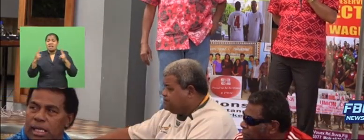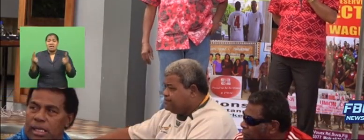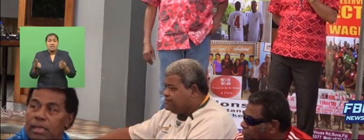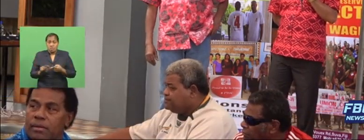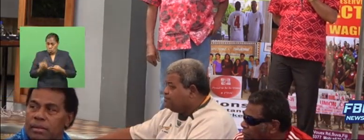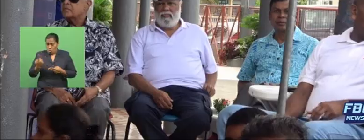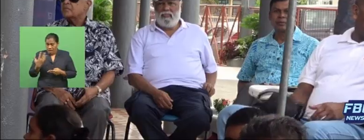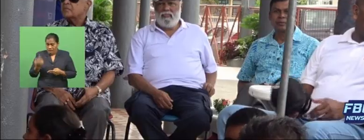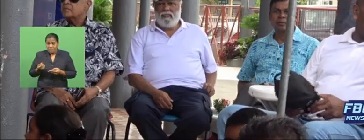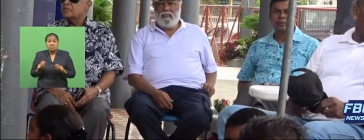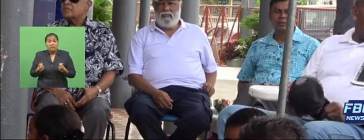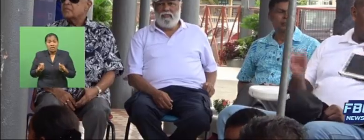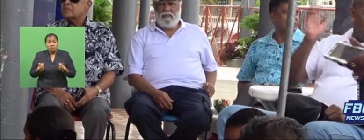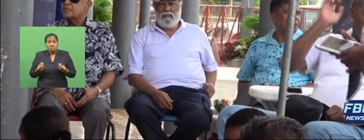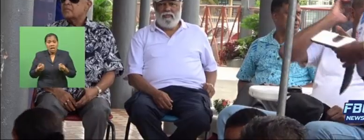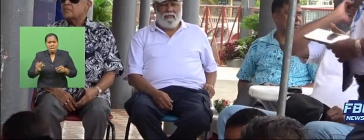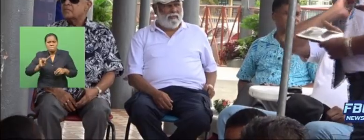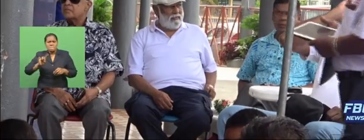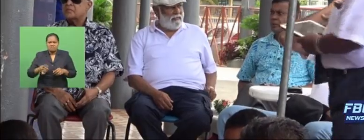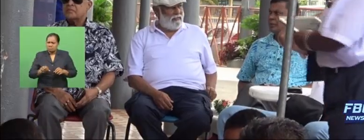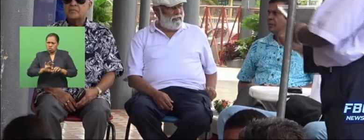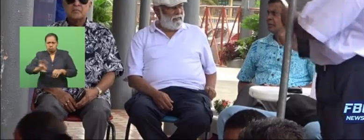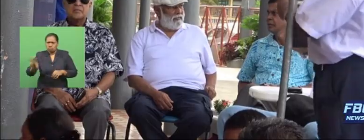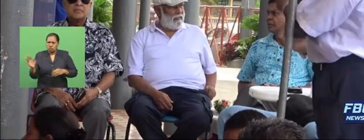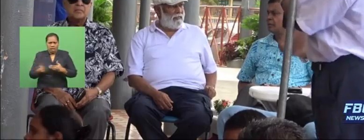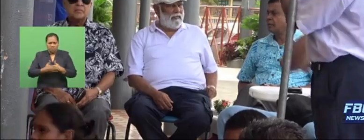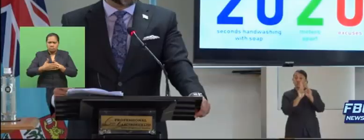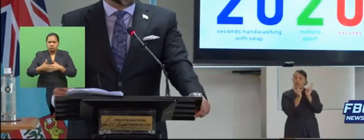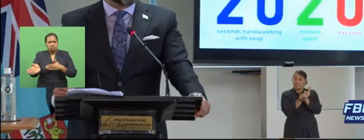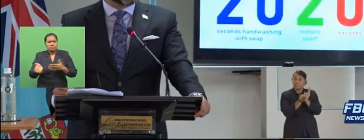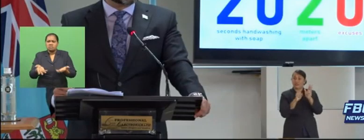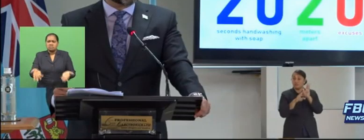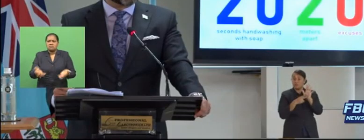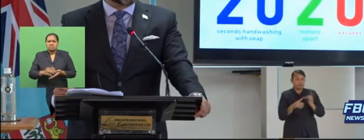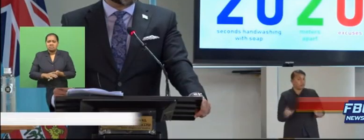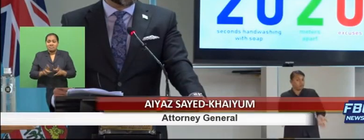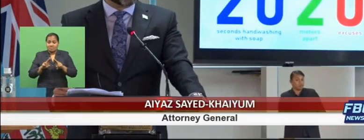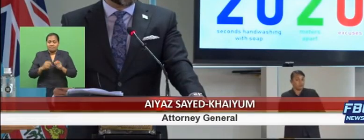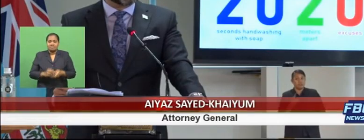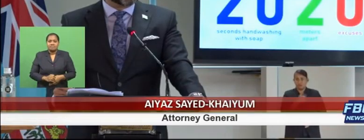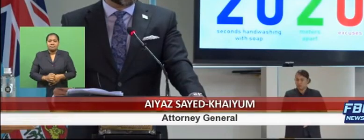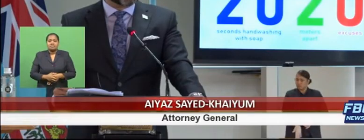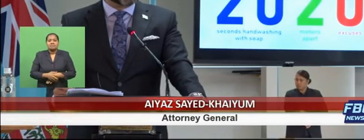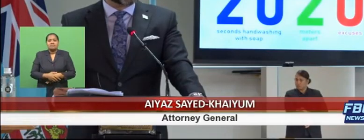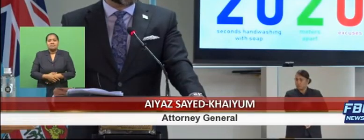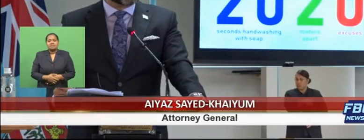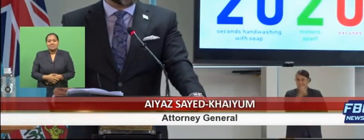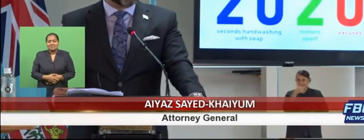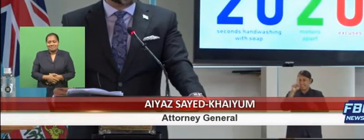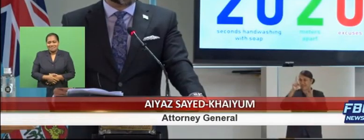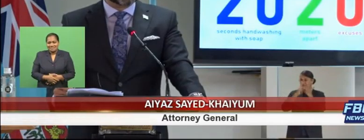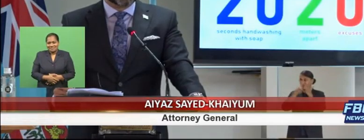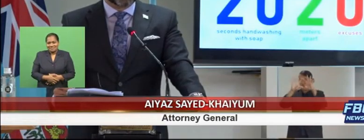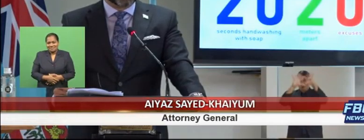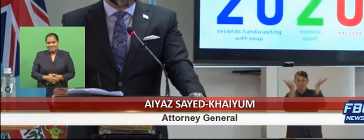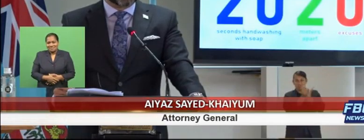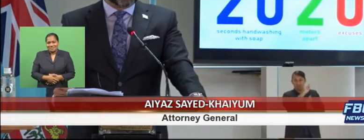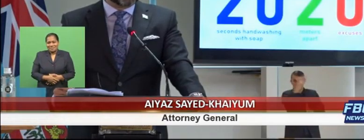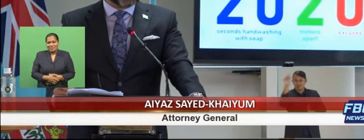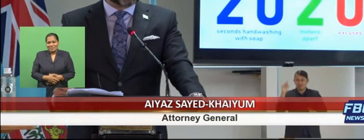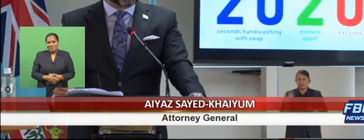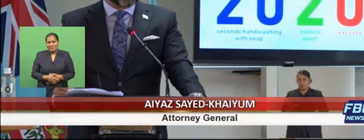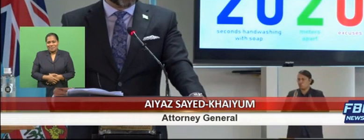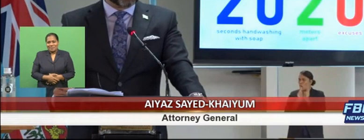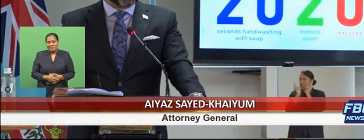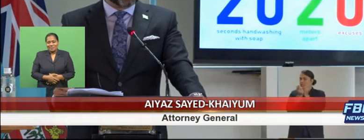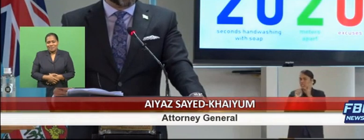cash have not opened up their coffers. None of the unions, unlike in other parts of the world, you have other union organizations that have come out. In many